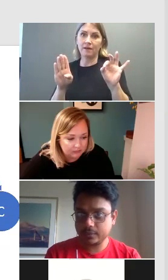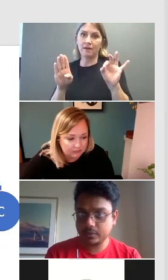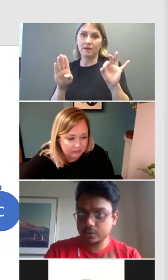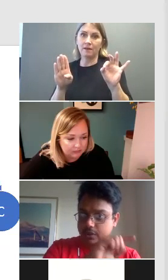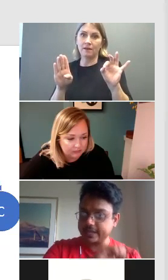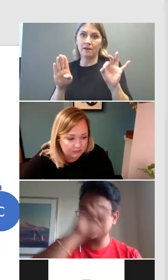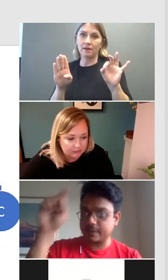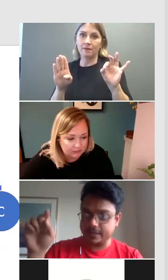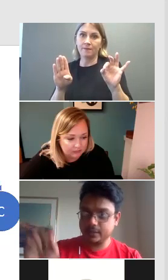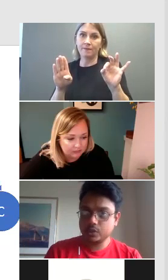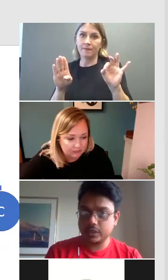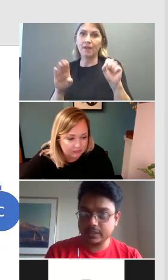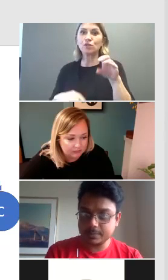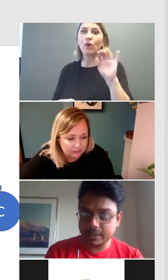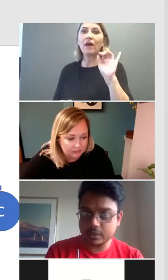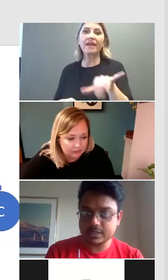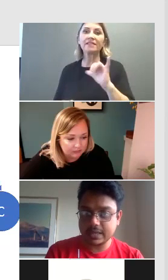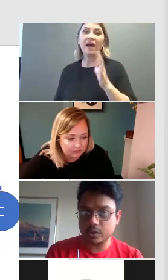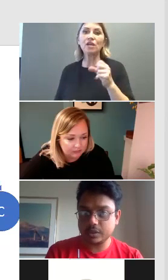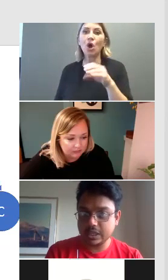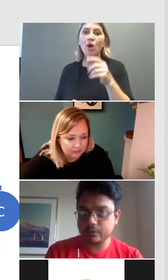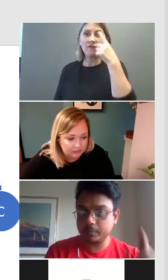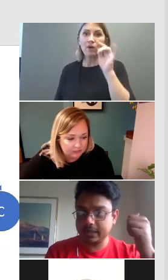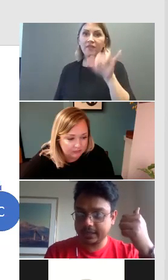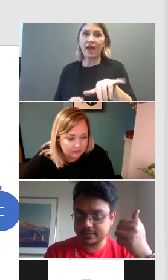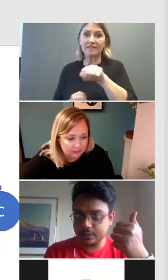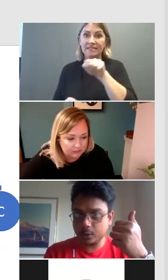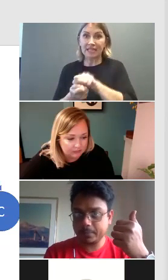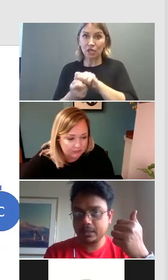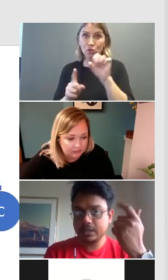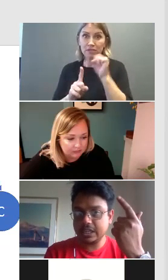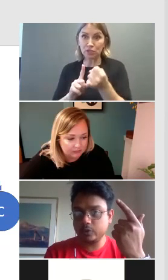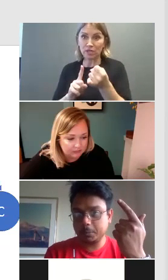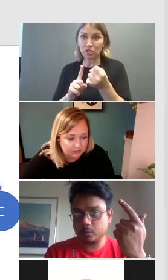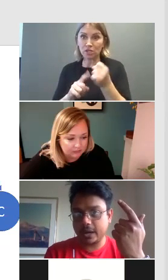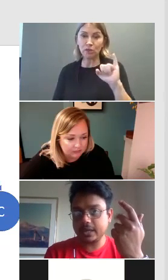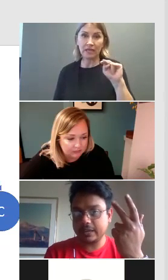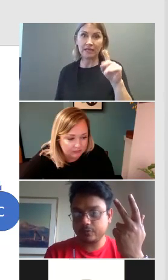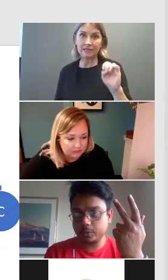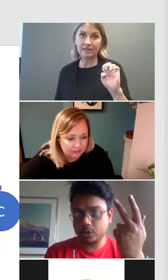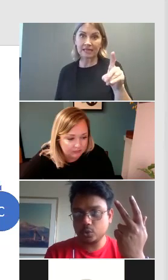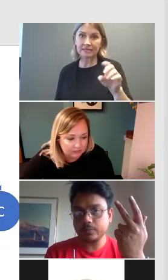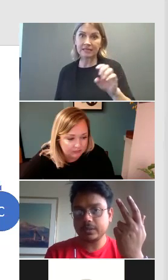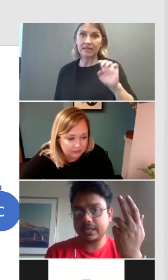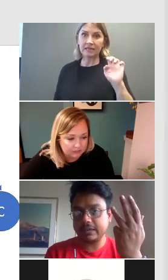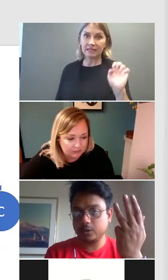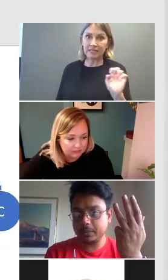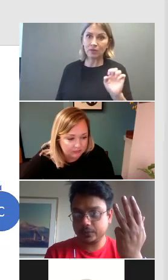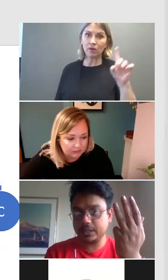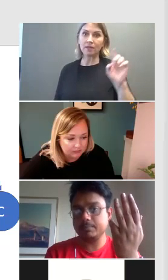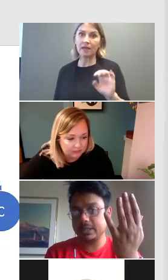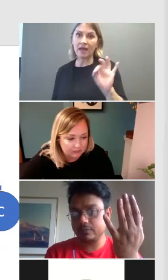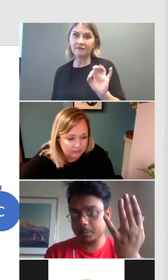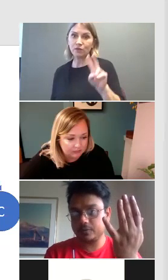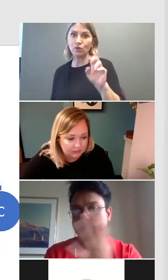right? So that is fine. So in this particular scenario, D would be index 0, E would be 1, F would be 2, A would